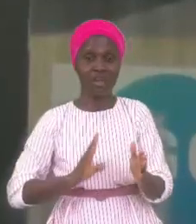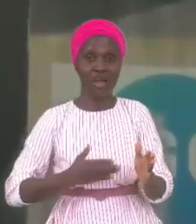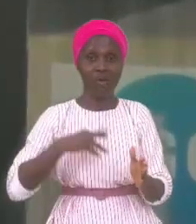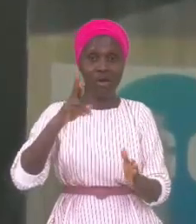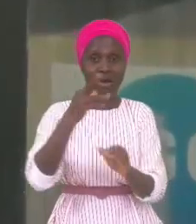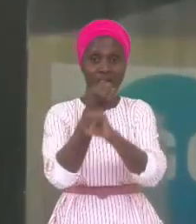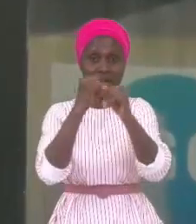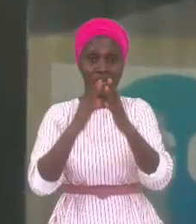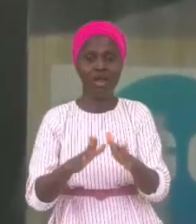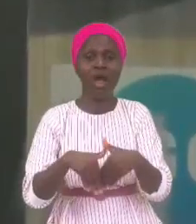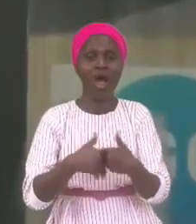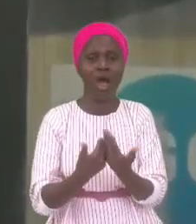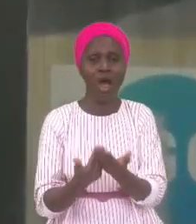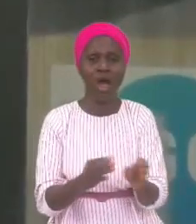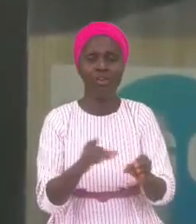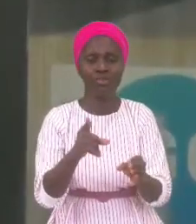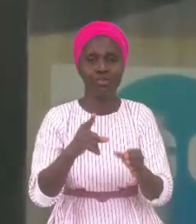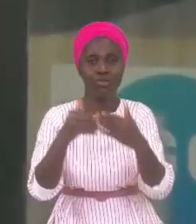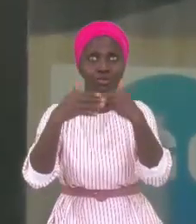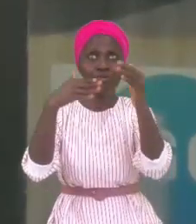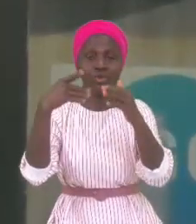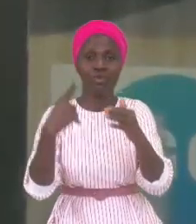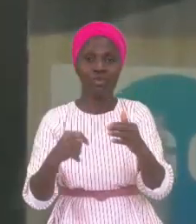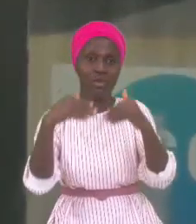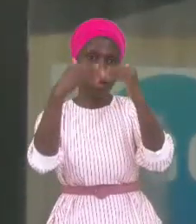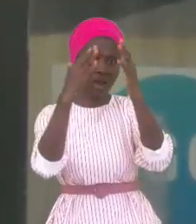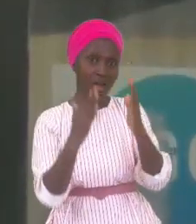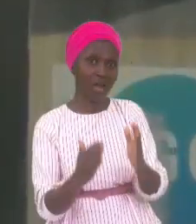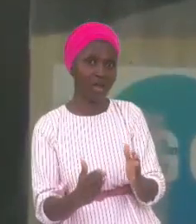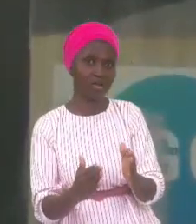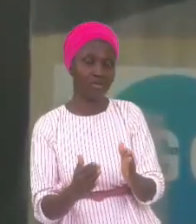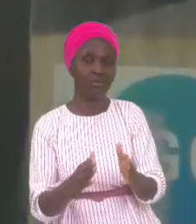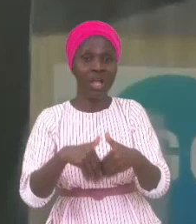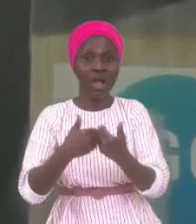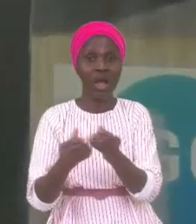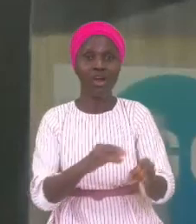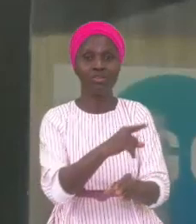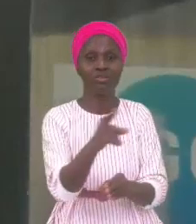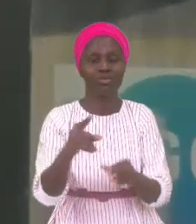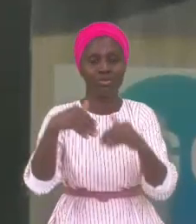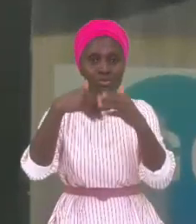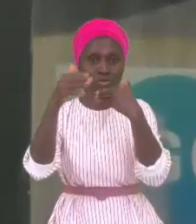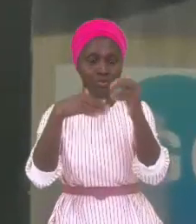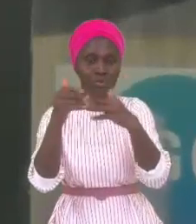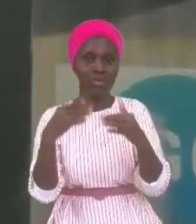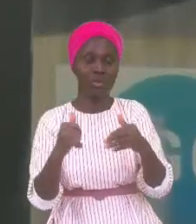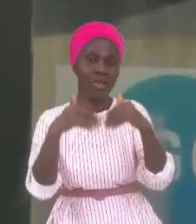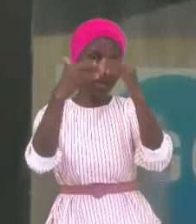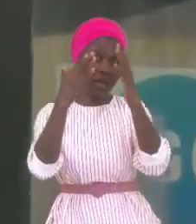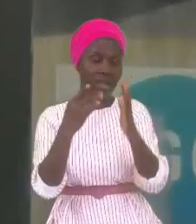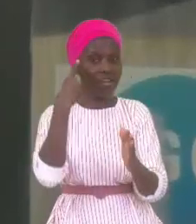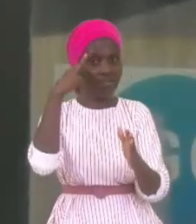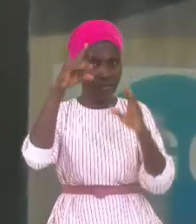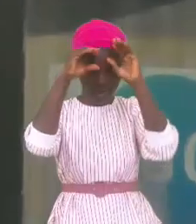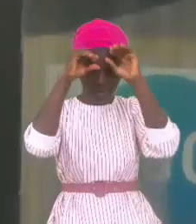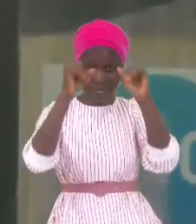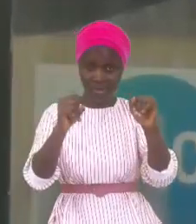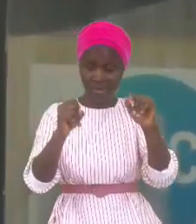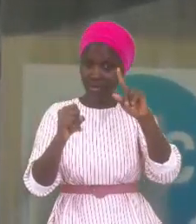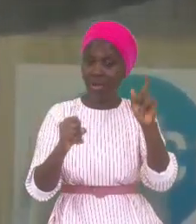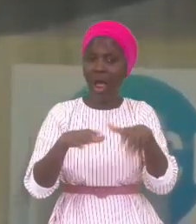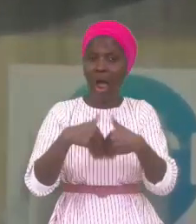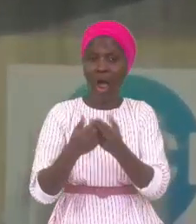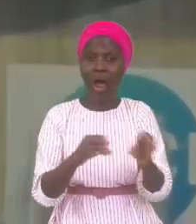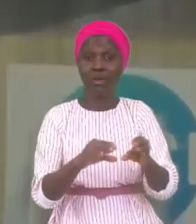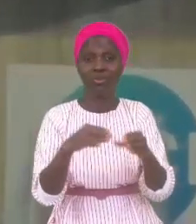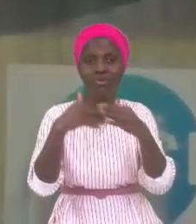you build a mansion for the king? How do you build a mansion for the president? How do you build a mansion